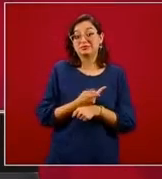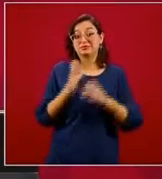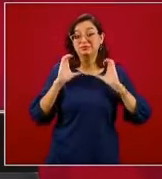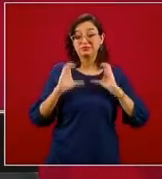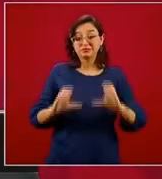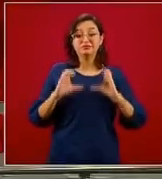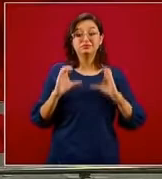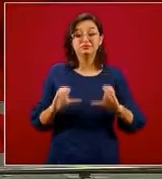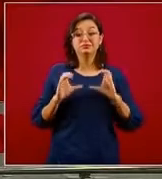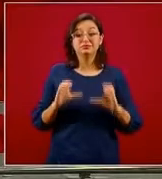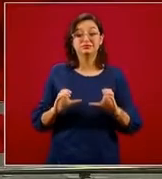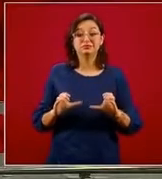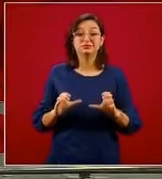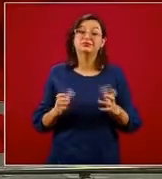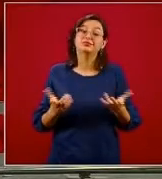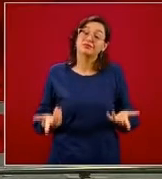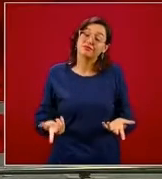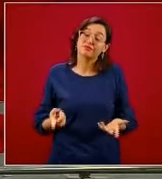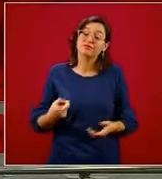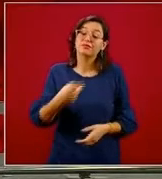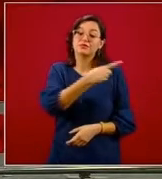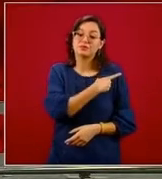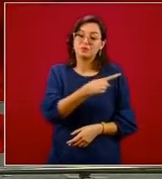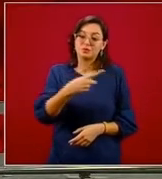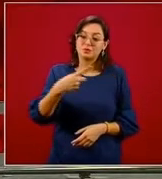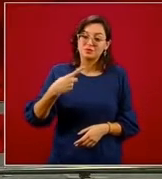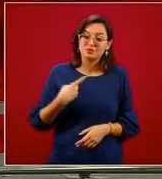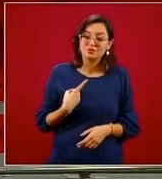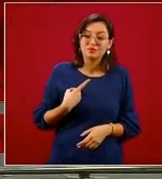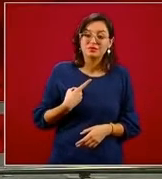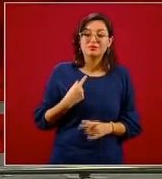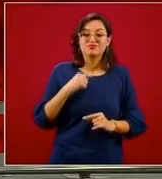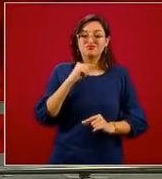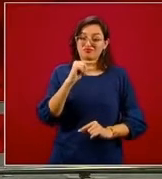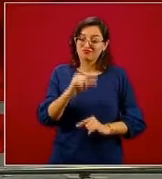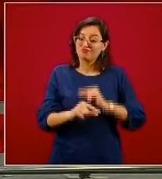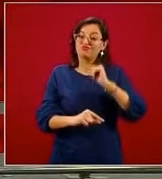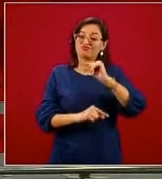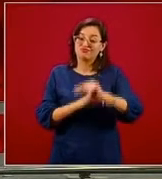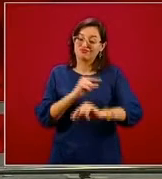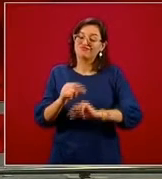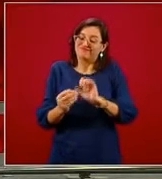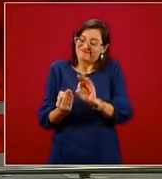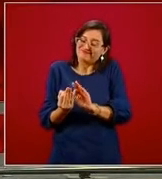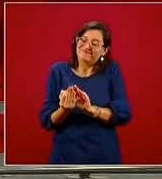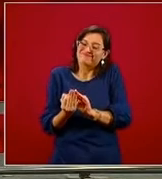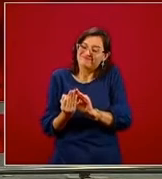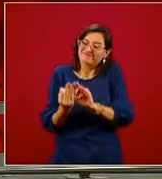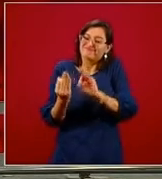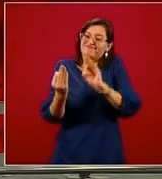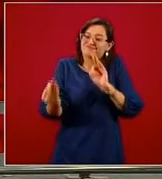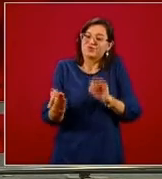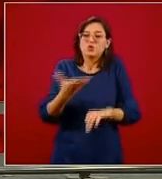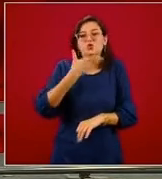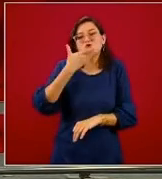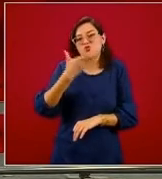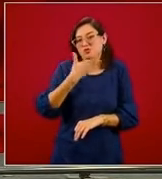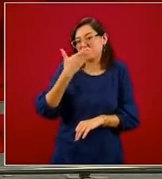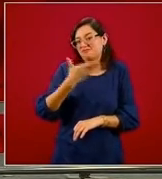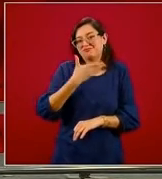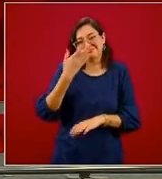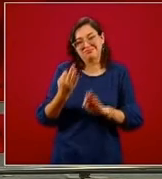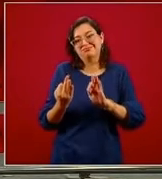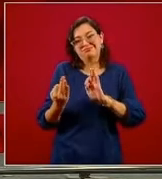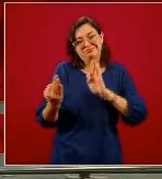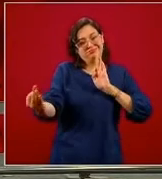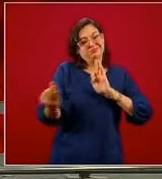getting at here sería is that in terms of deseable que prevention, incorporáramos what una would be great mayor is if we distanciamiento, could que en nuestra vida be cotidiana further apart mantengamos from each other.